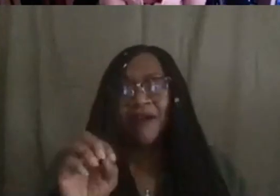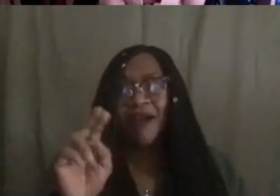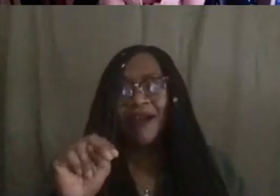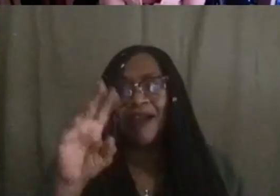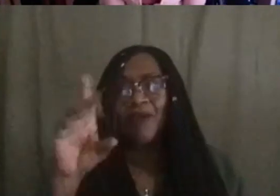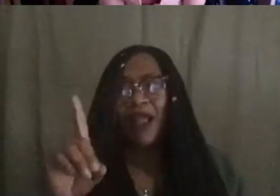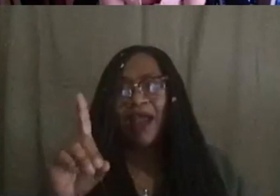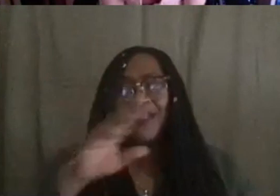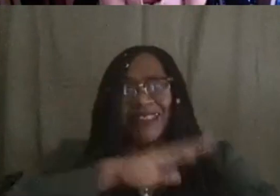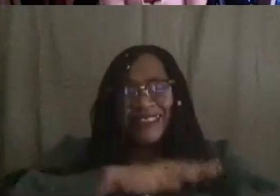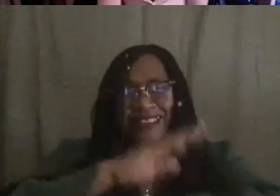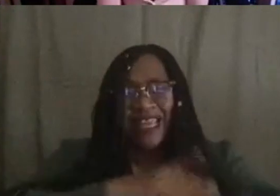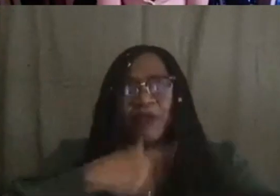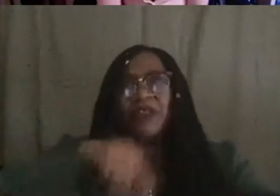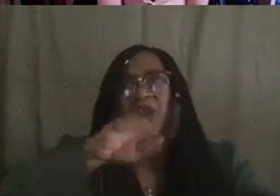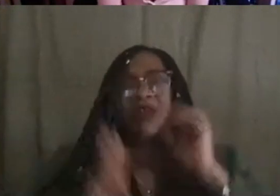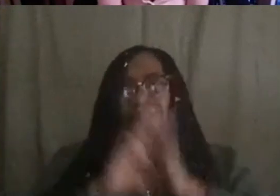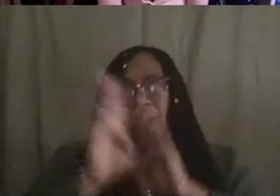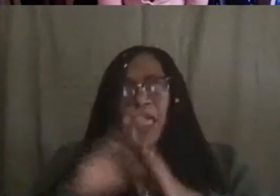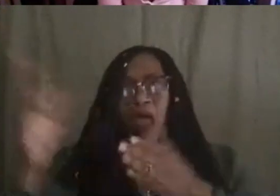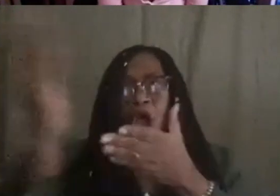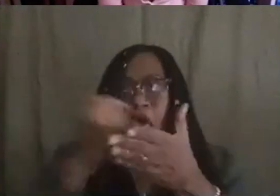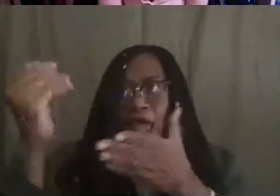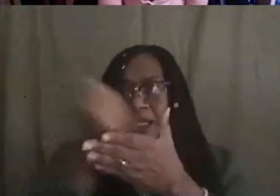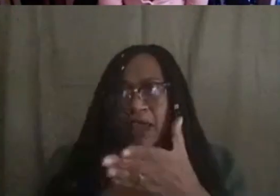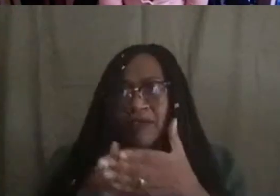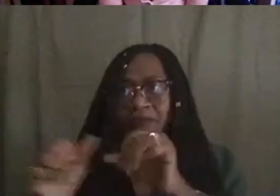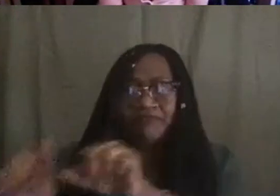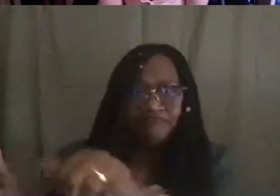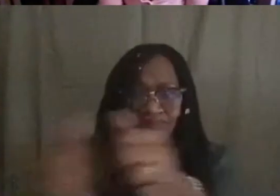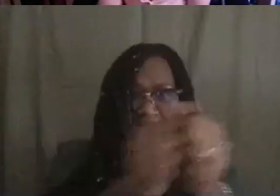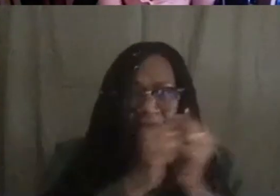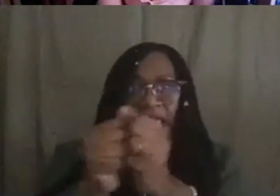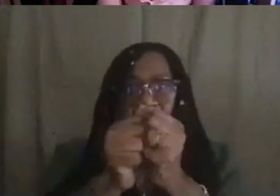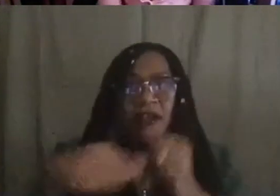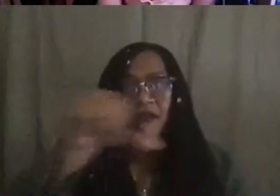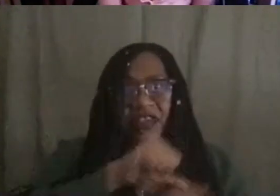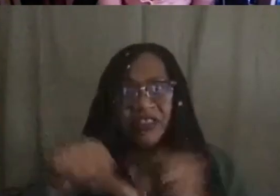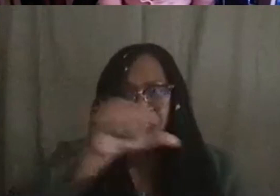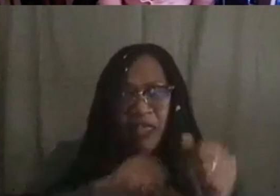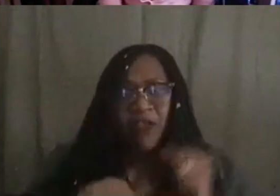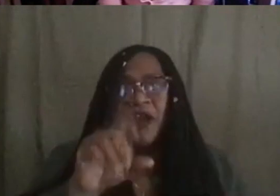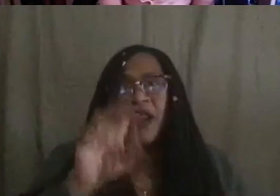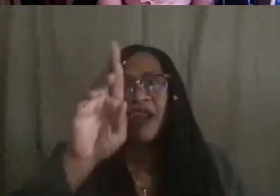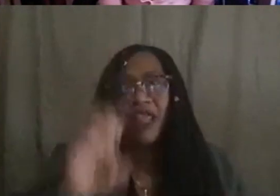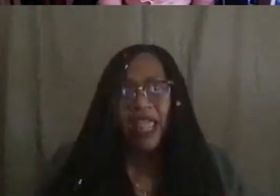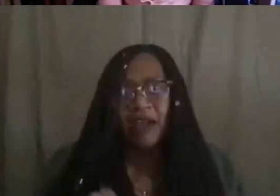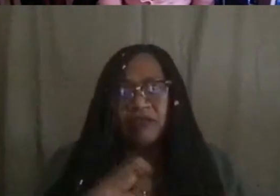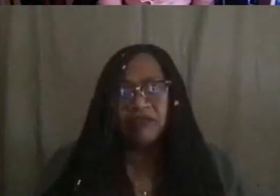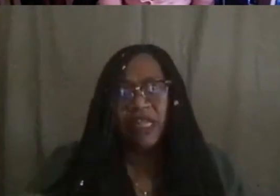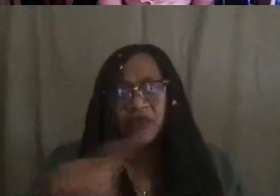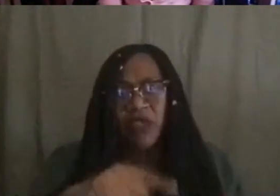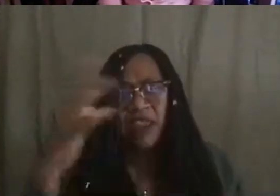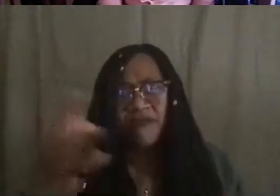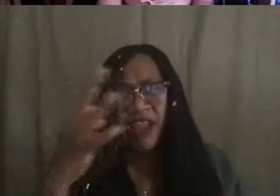it's called Developing a Practice of Collective Care, and it happens on December 11th. That's next Friday, and it is also at 2:30 to